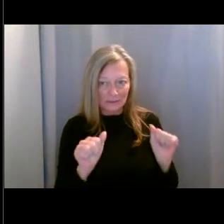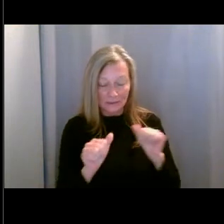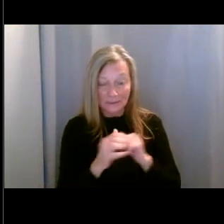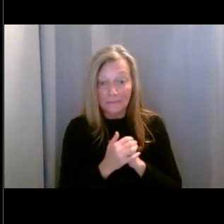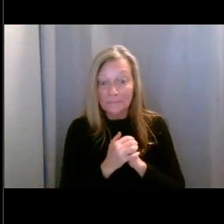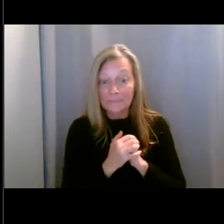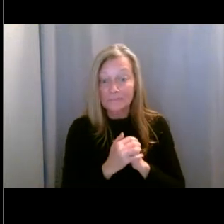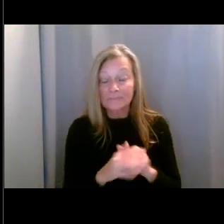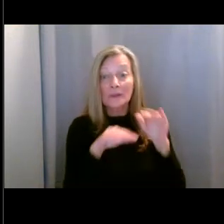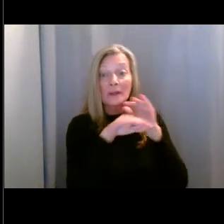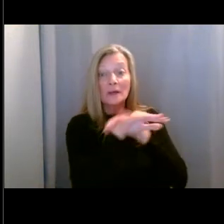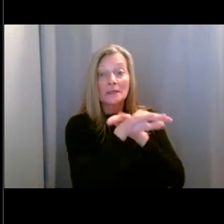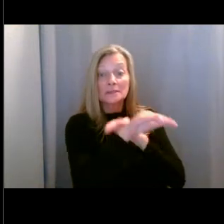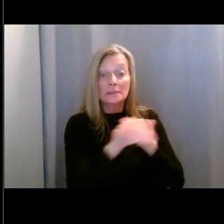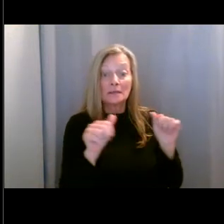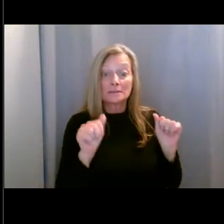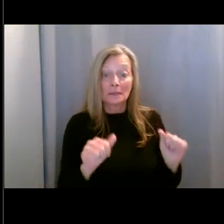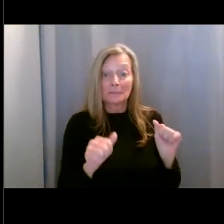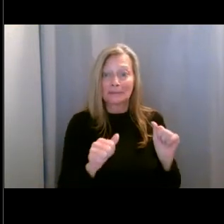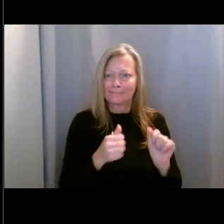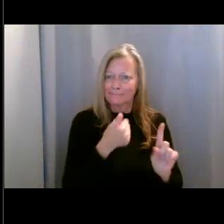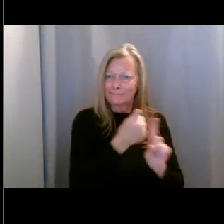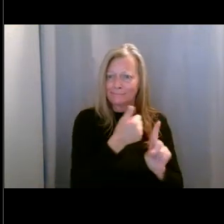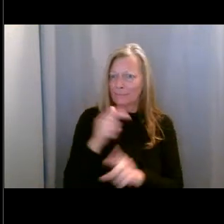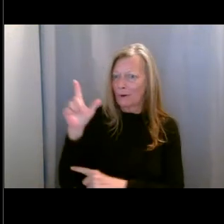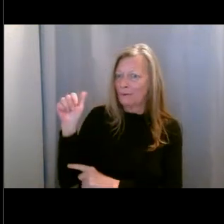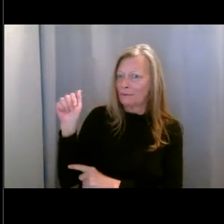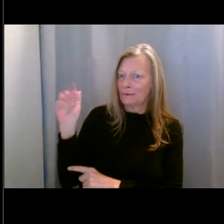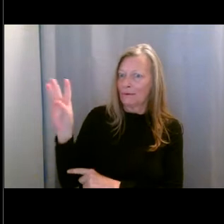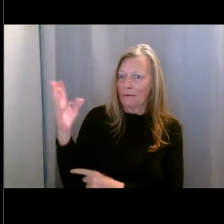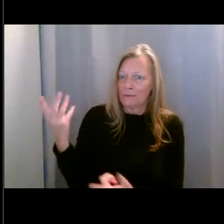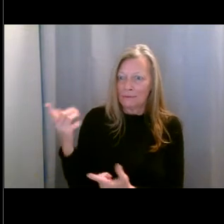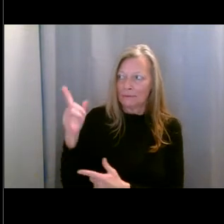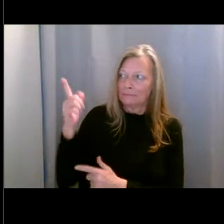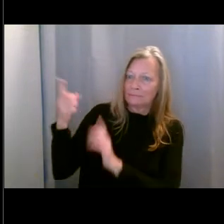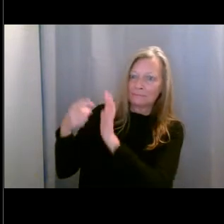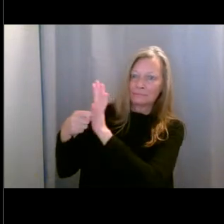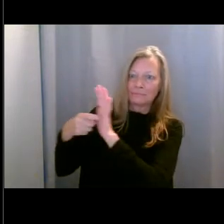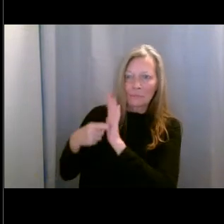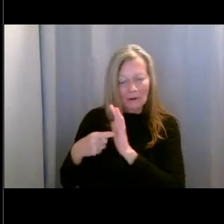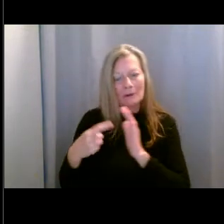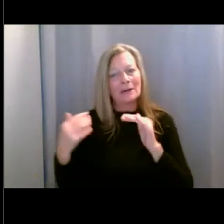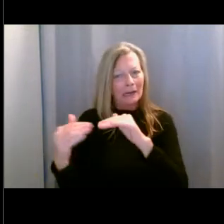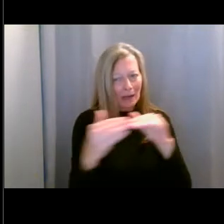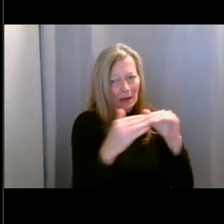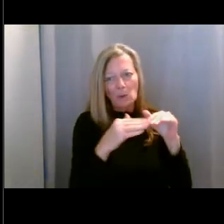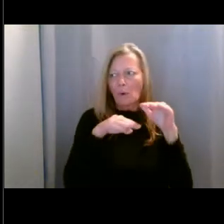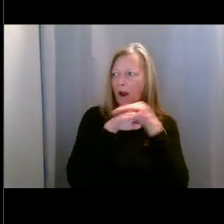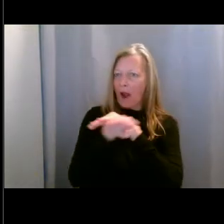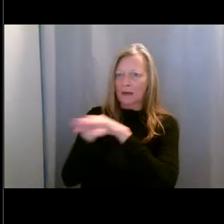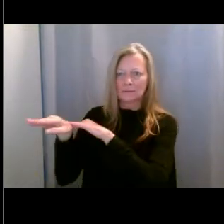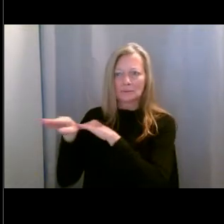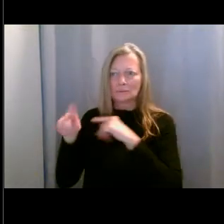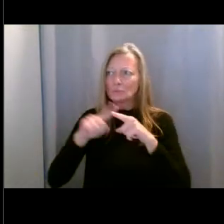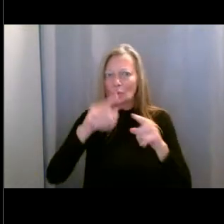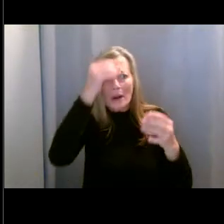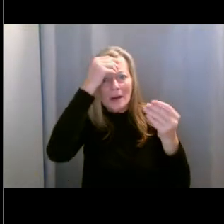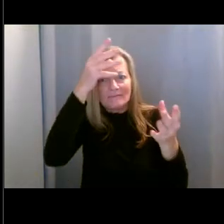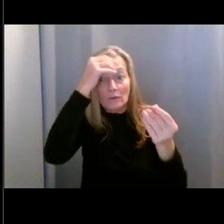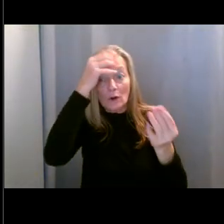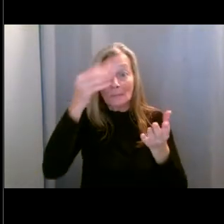Accessibility is a law, and the law requires that we have equal access to information and services,